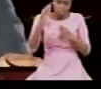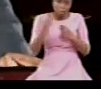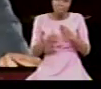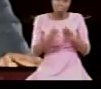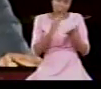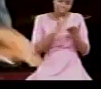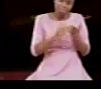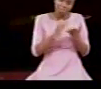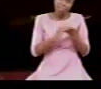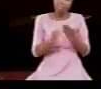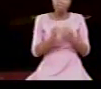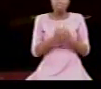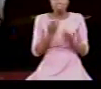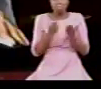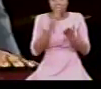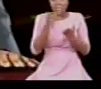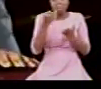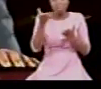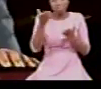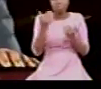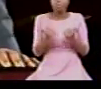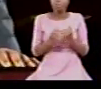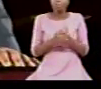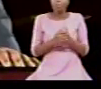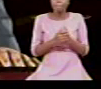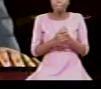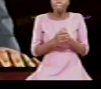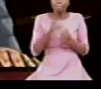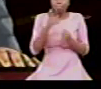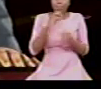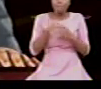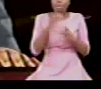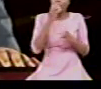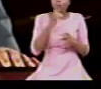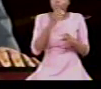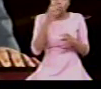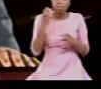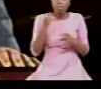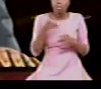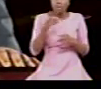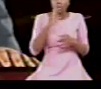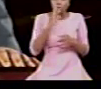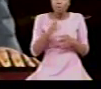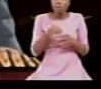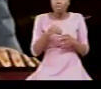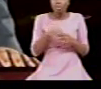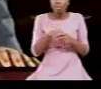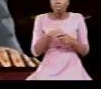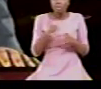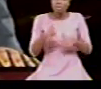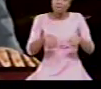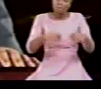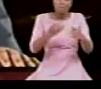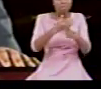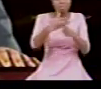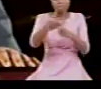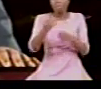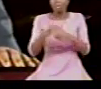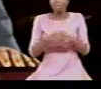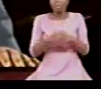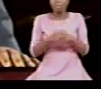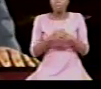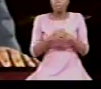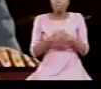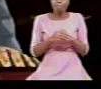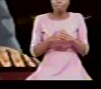pardon. Maybe you had a committed abortion. Maybe you are in cult. Maybe you're drunk. Maybe you have gone astray. Maybe you're